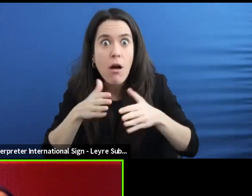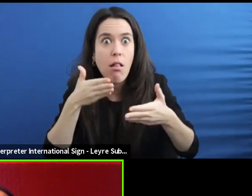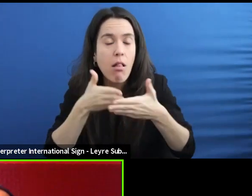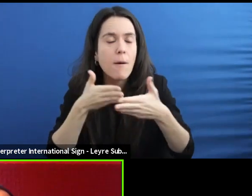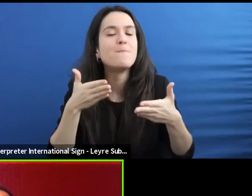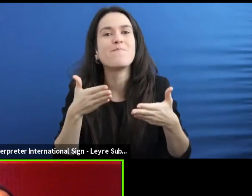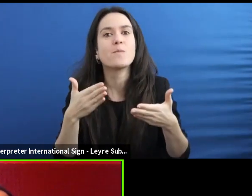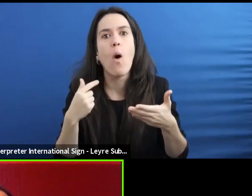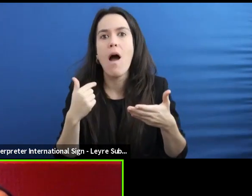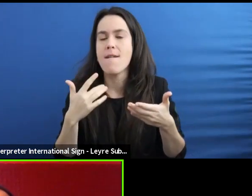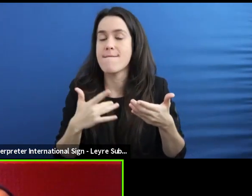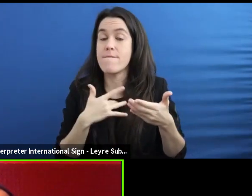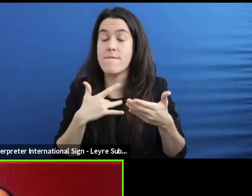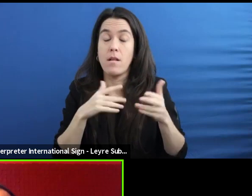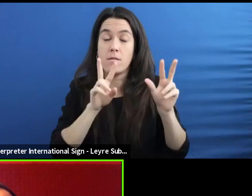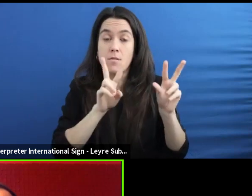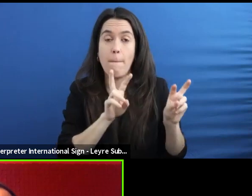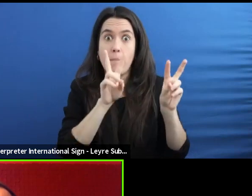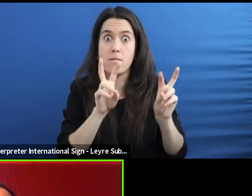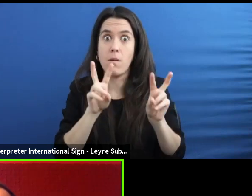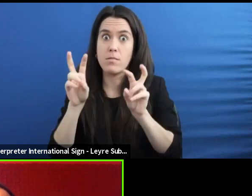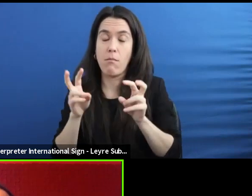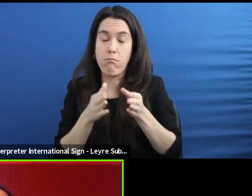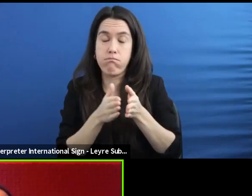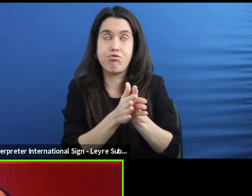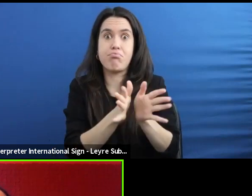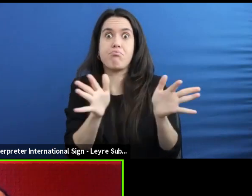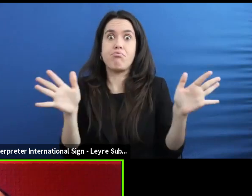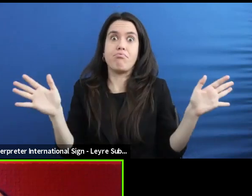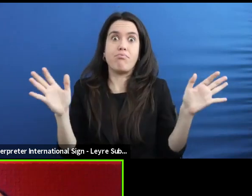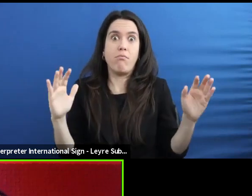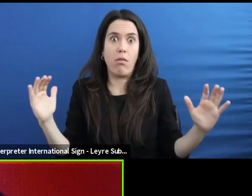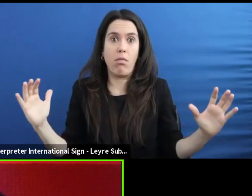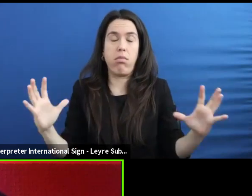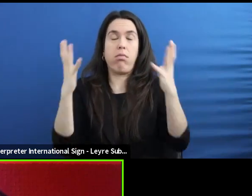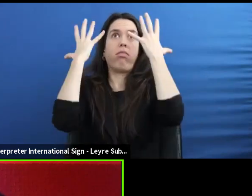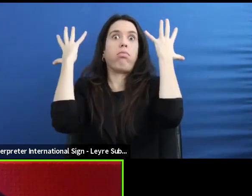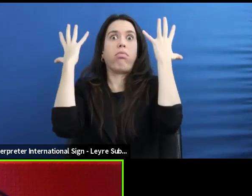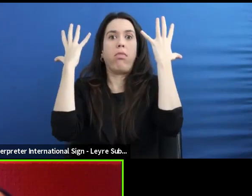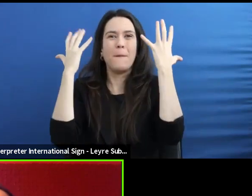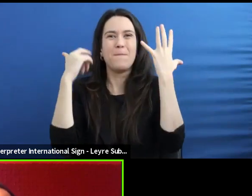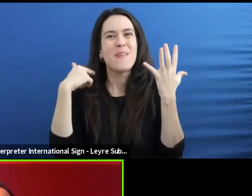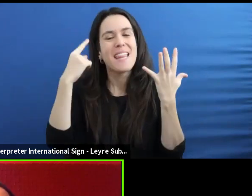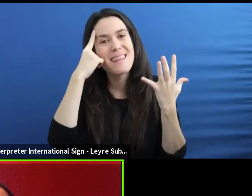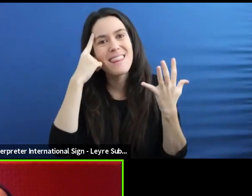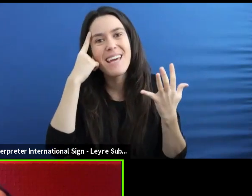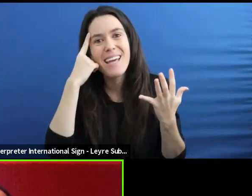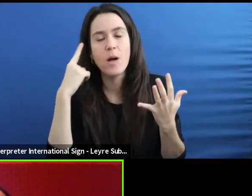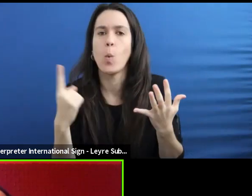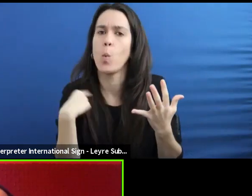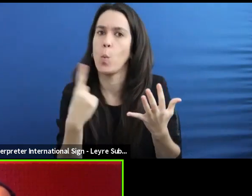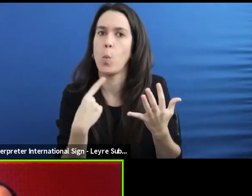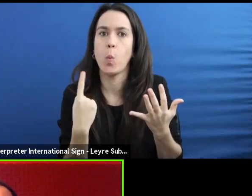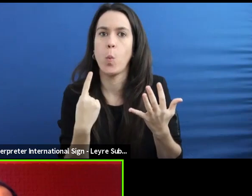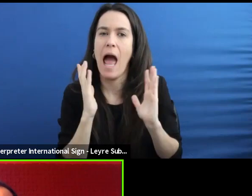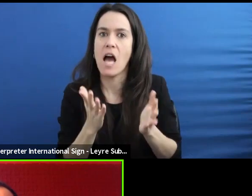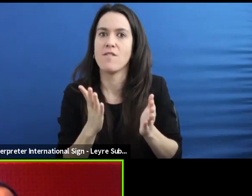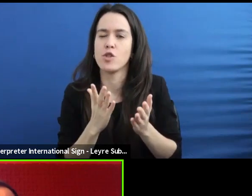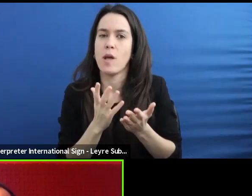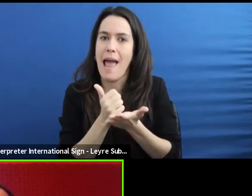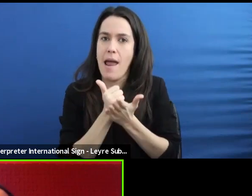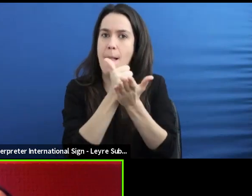so there are so many topics and we have to somehow, well, at least our understanding is to give an example and